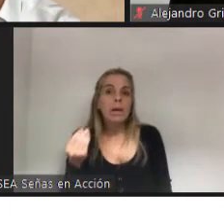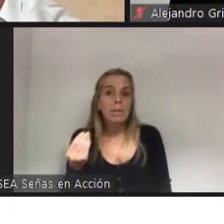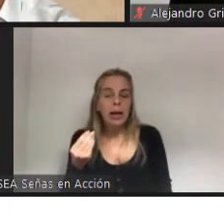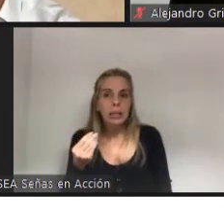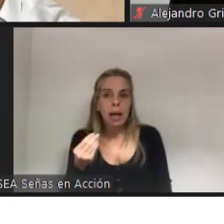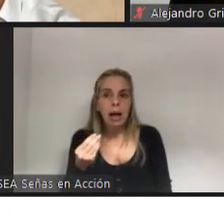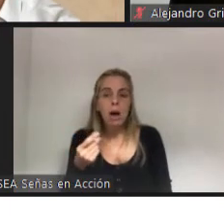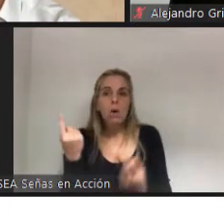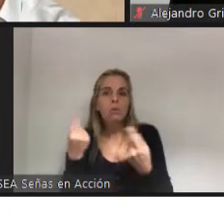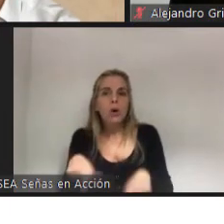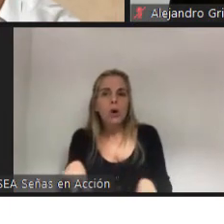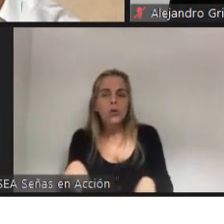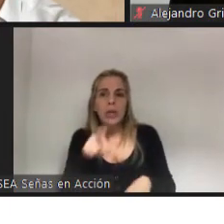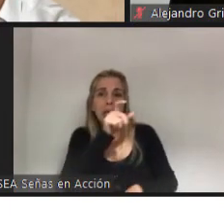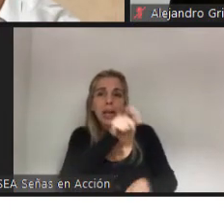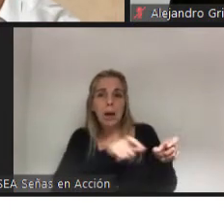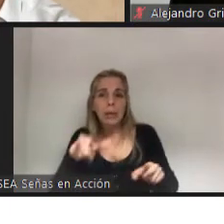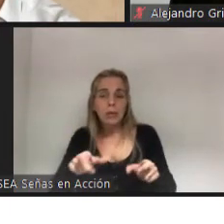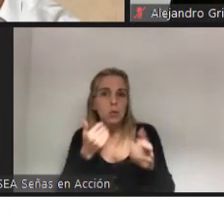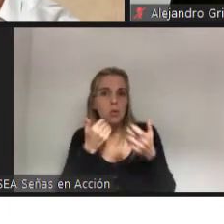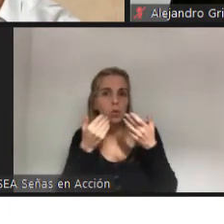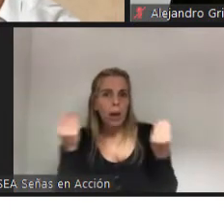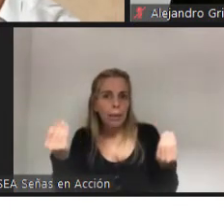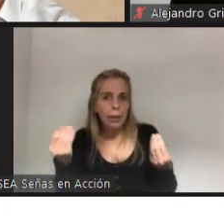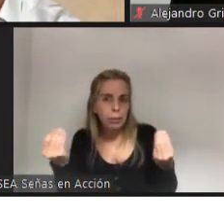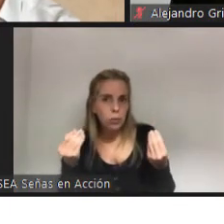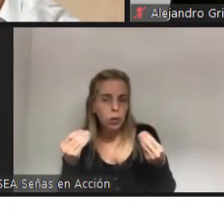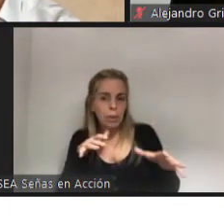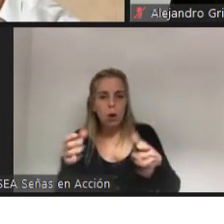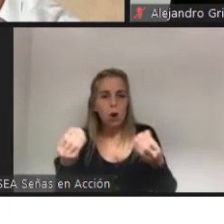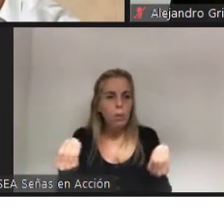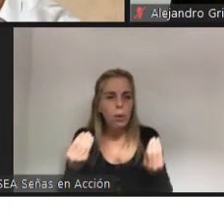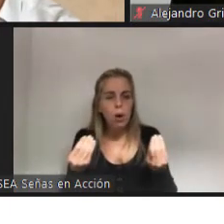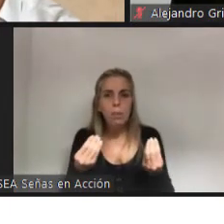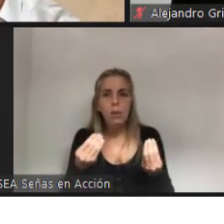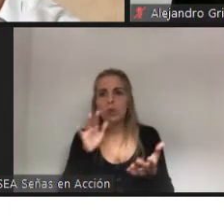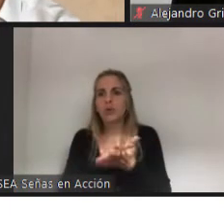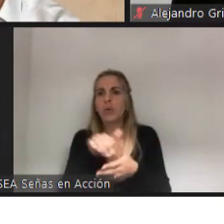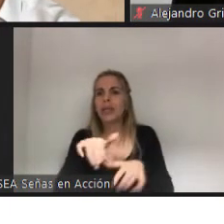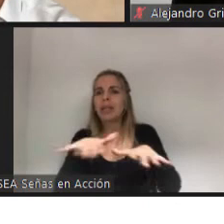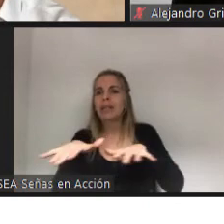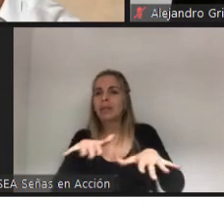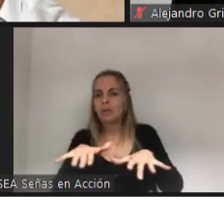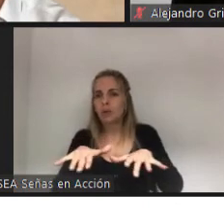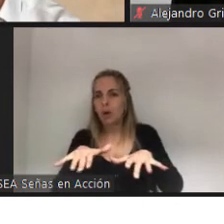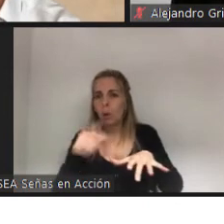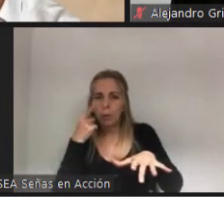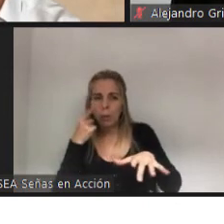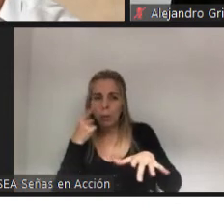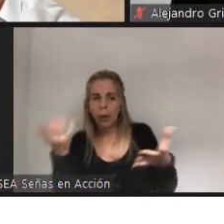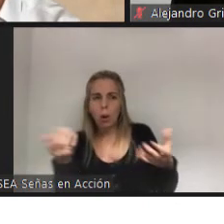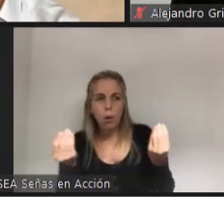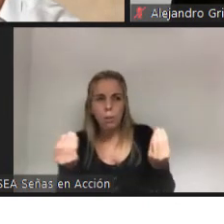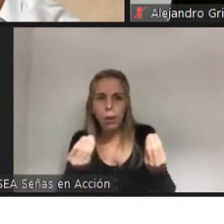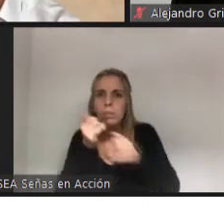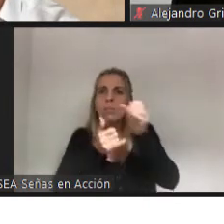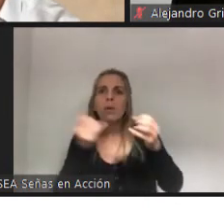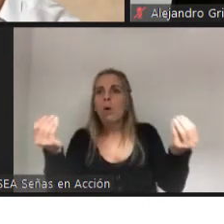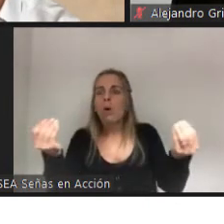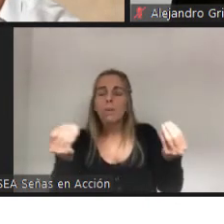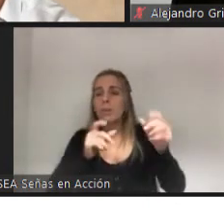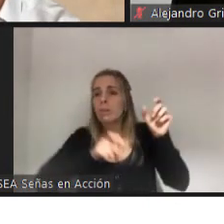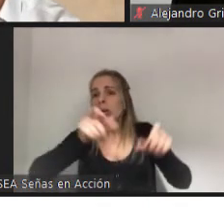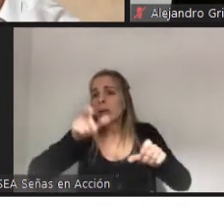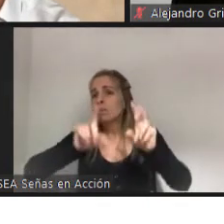of the things that happens is that people no longer know how to talk about the moment we are living